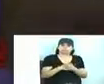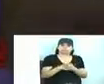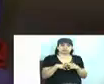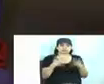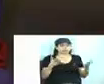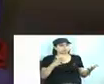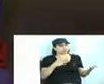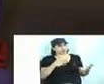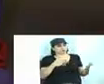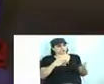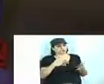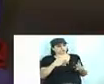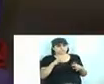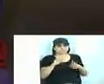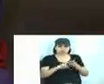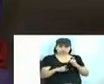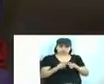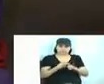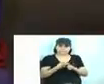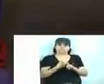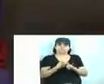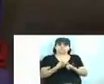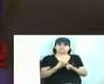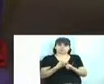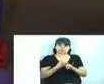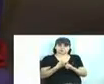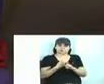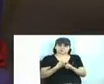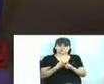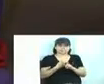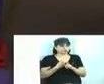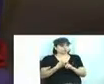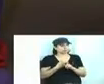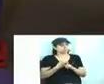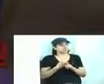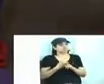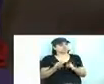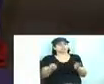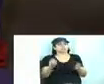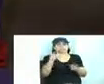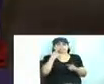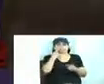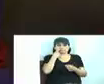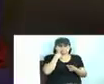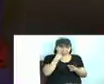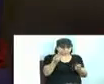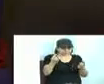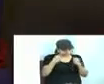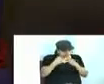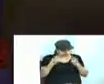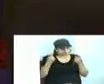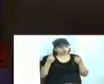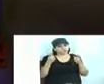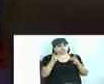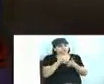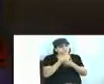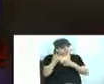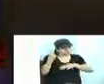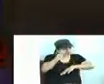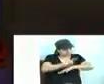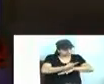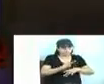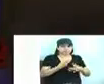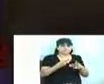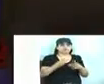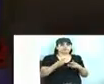I pray that in the coming days, in the coming weeks, that we work with one another, that we open ourselves up, that we pray deeply, that we listen to